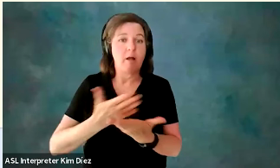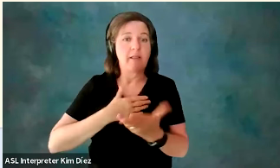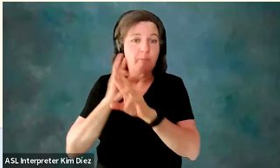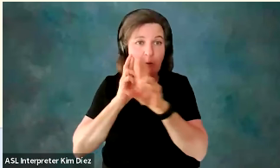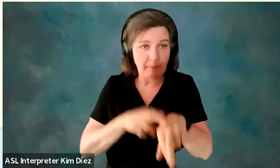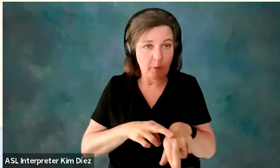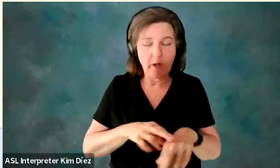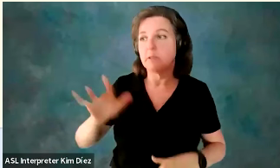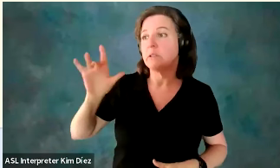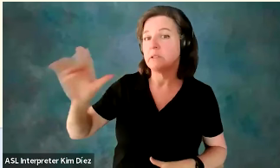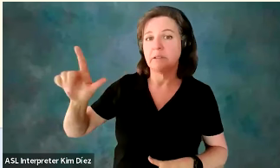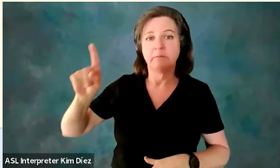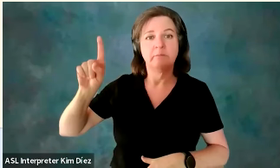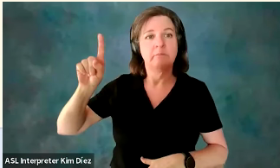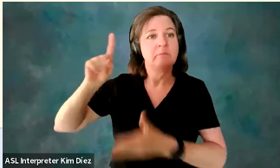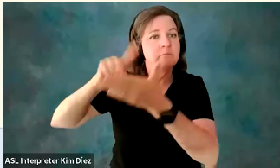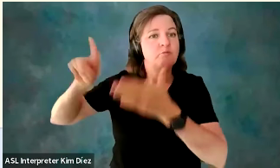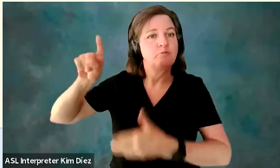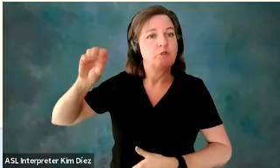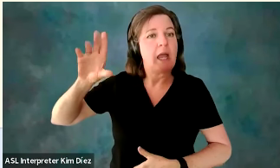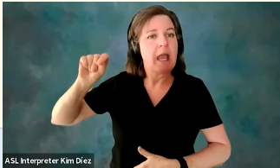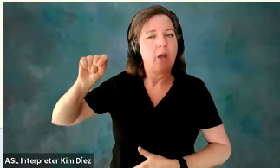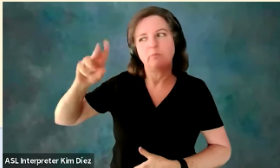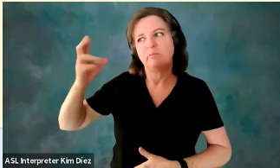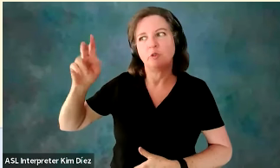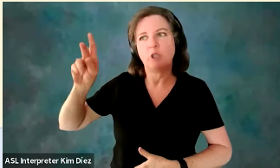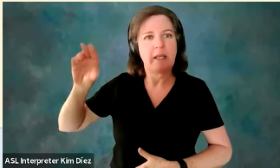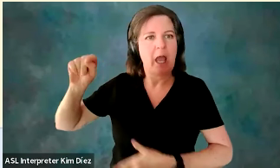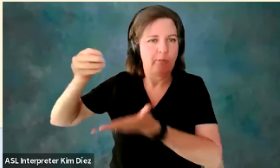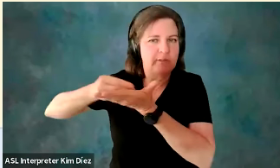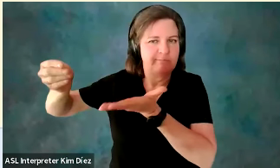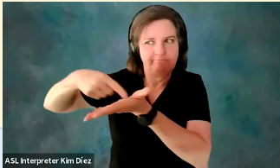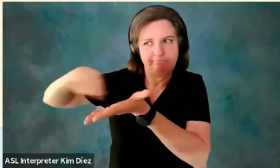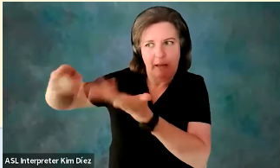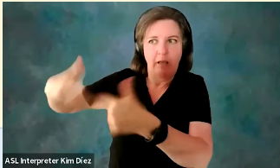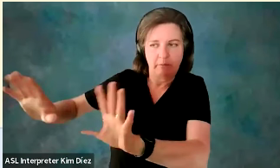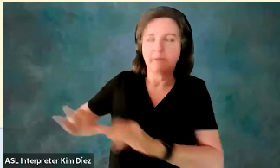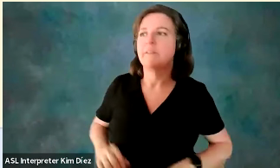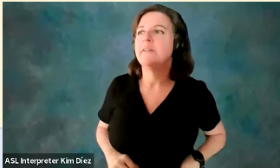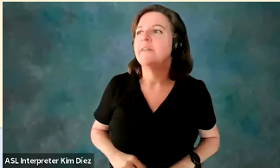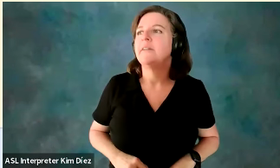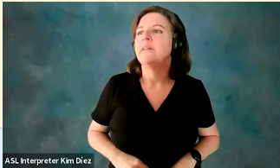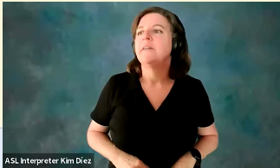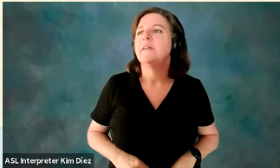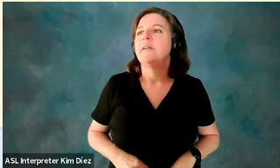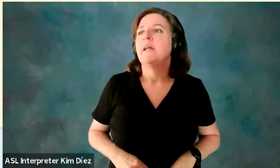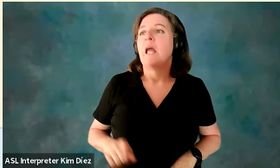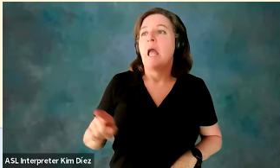whole report, and I chose to see now, and it's supposed to